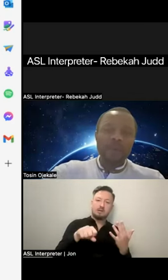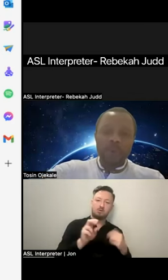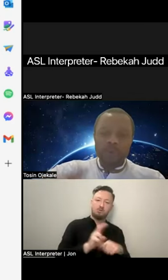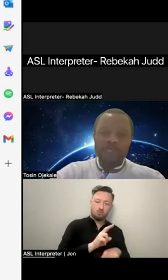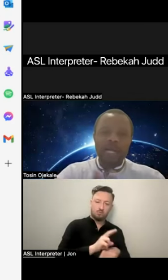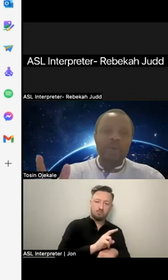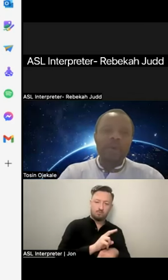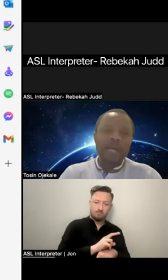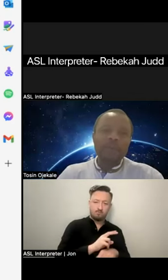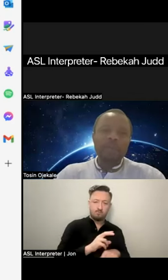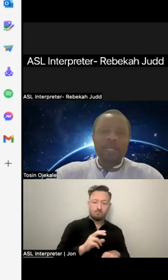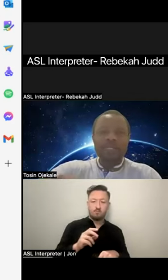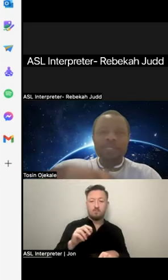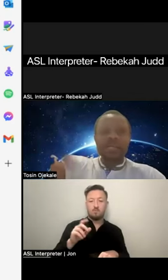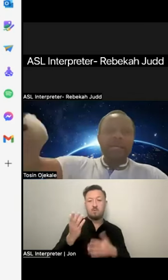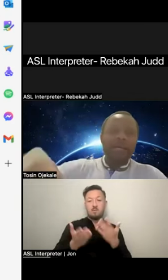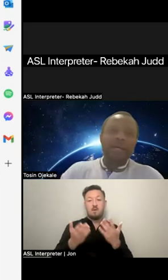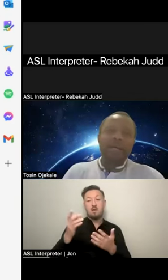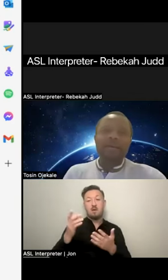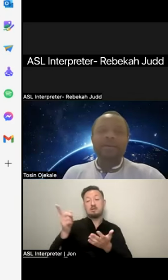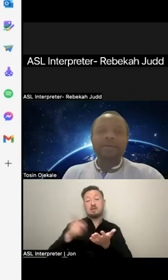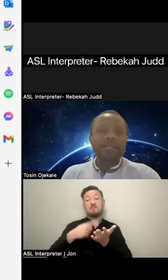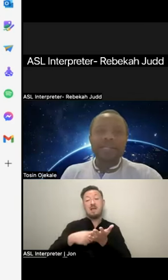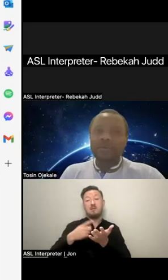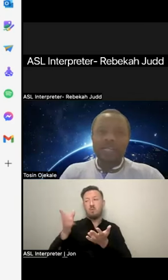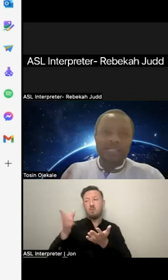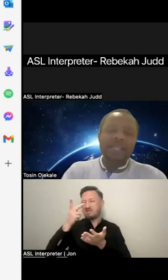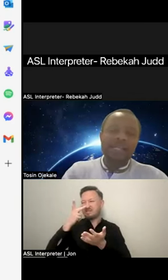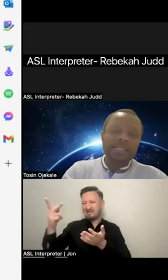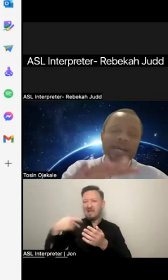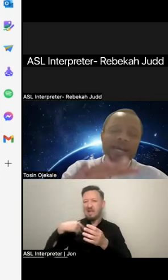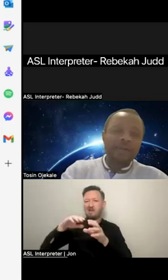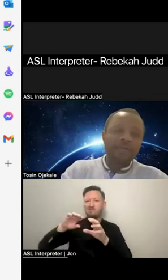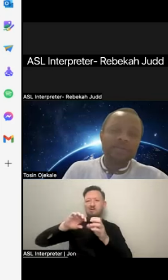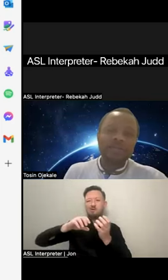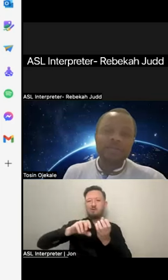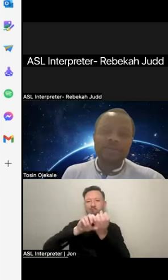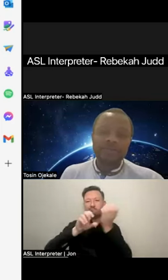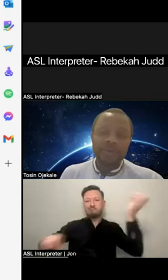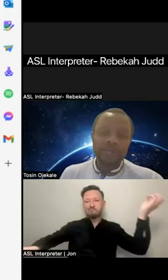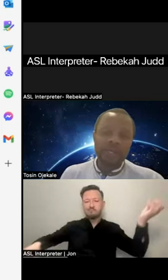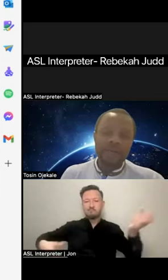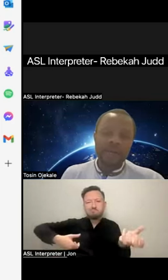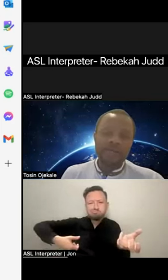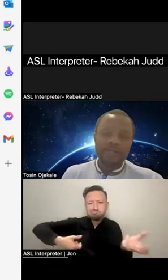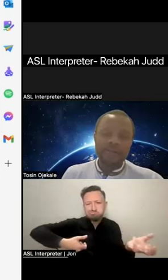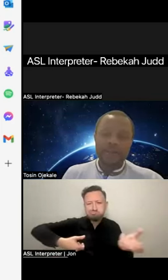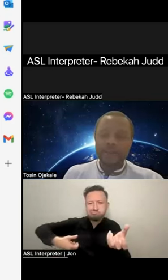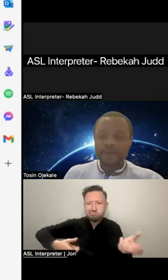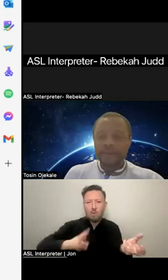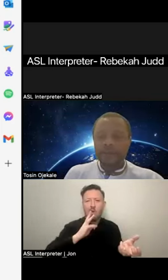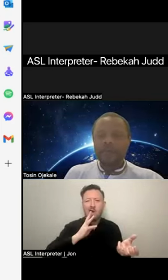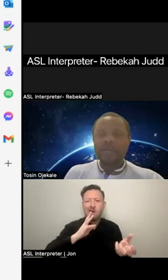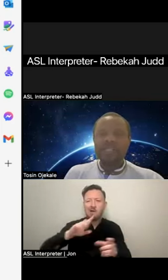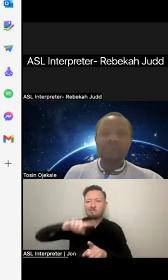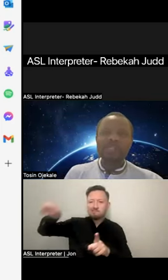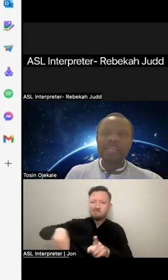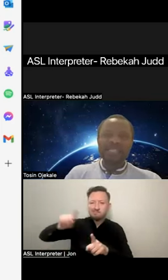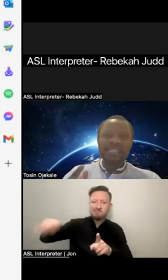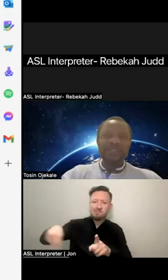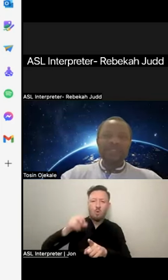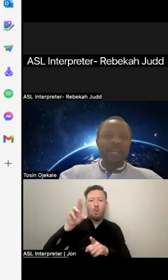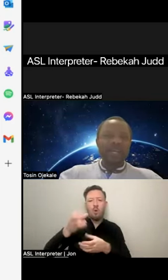firefighting hose and other equipment, extinguishers and things around those gray areas, okay? Because in